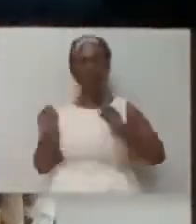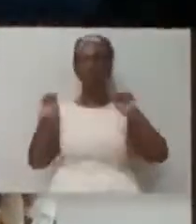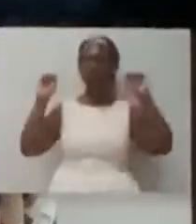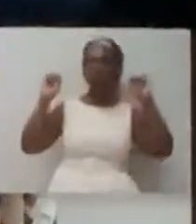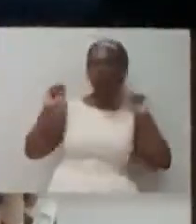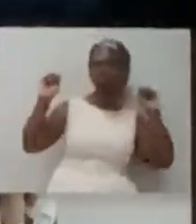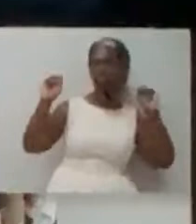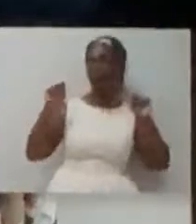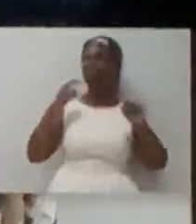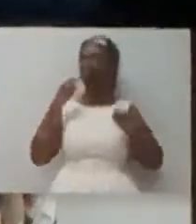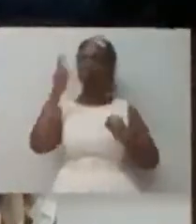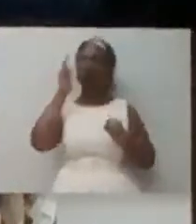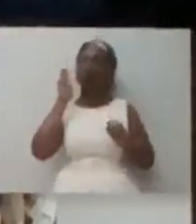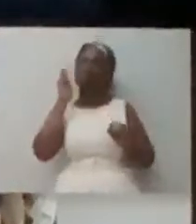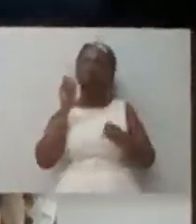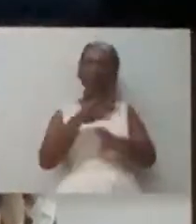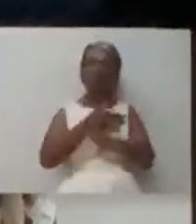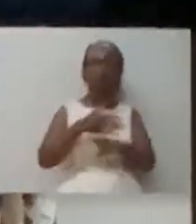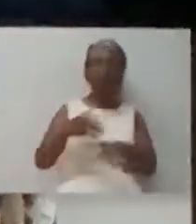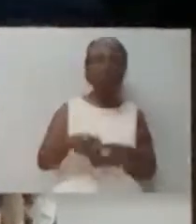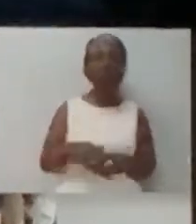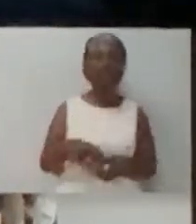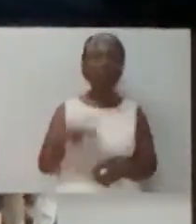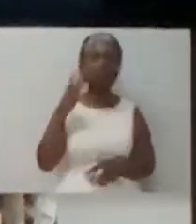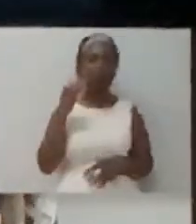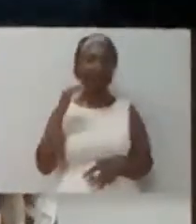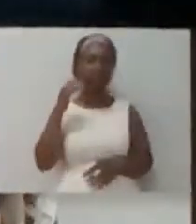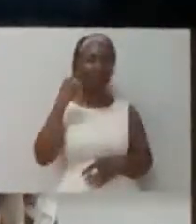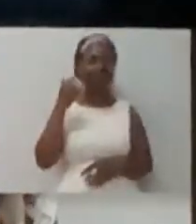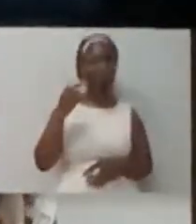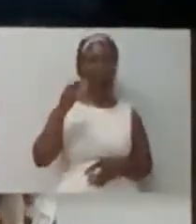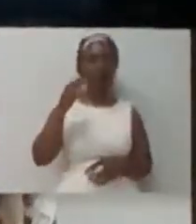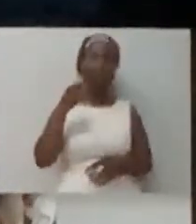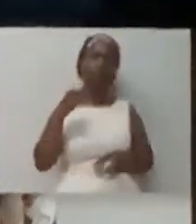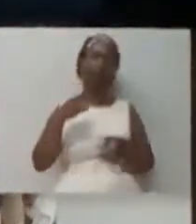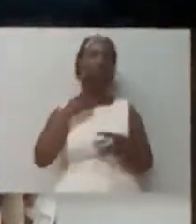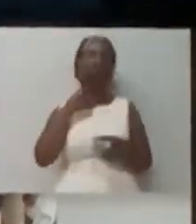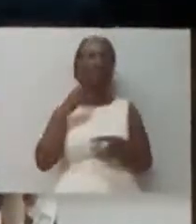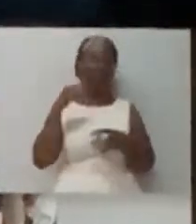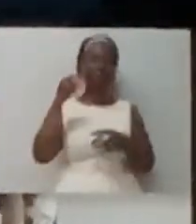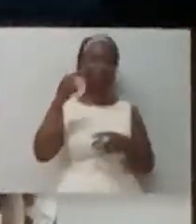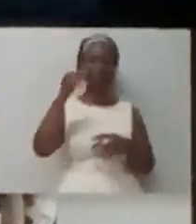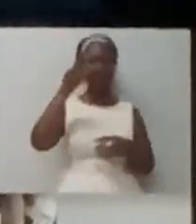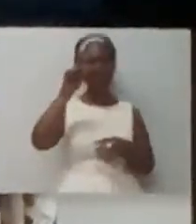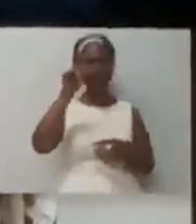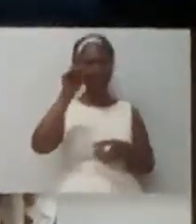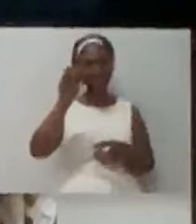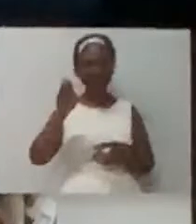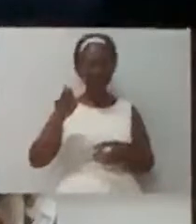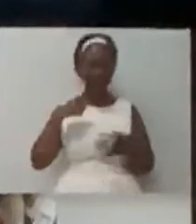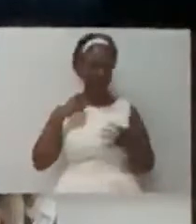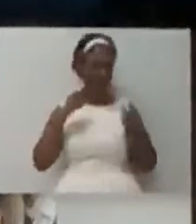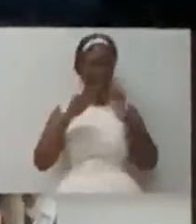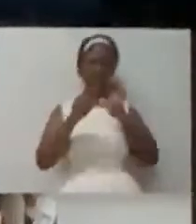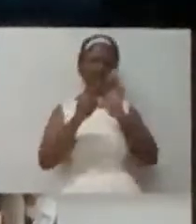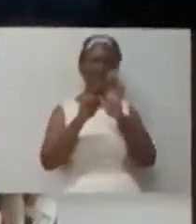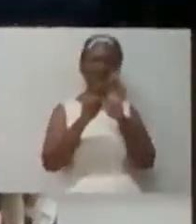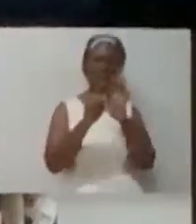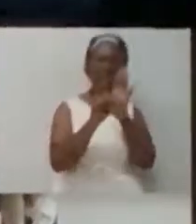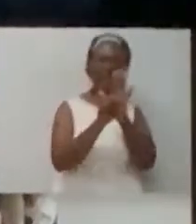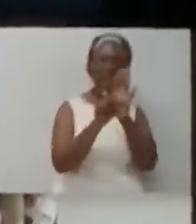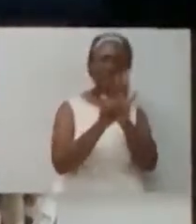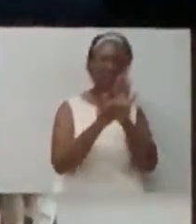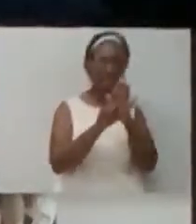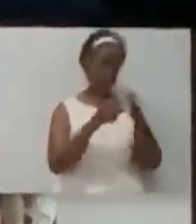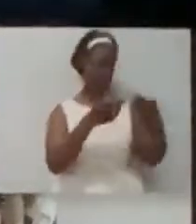listening to Slayer or Run the Jewels on a portable speaker I brought out for the quarantine workouts. I watched Buzz to notify me of an email from Ms. Mann and